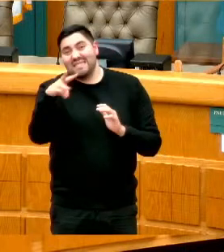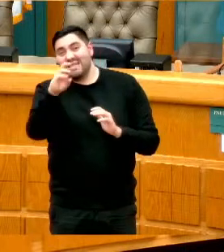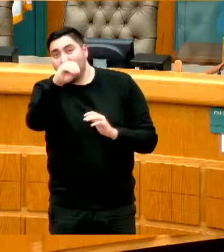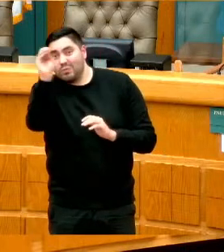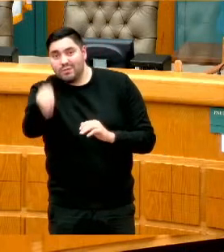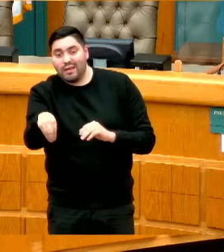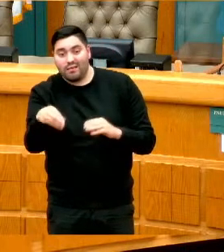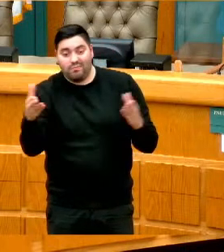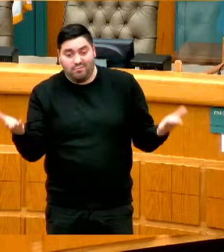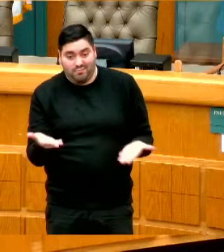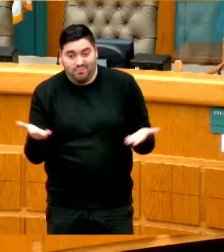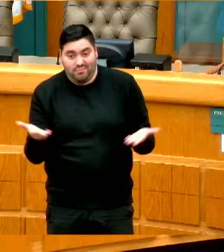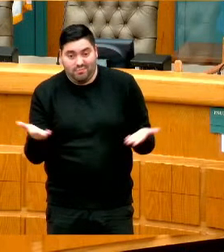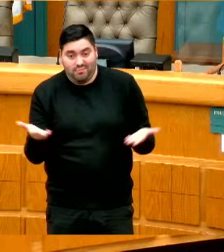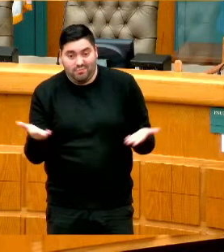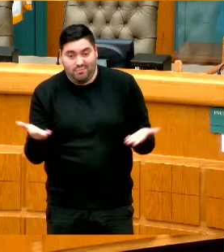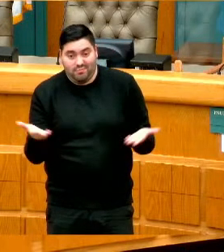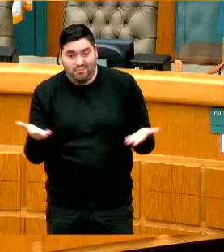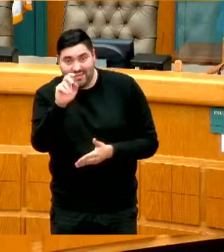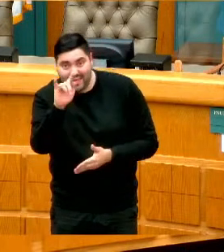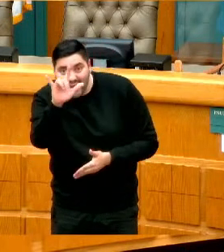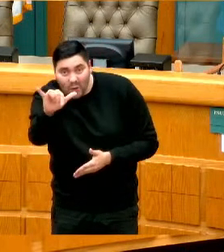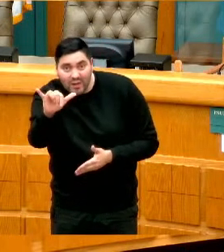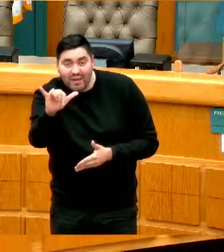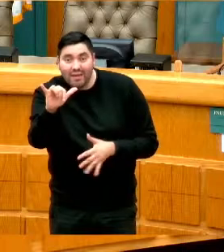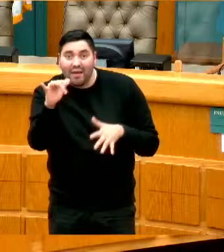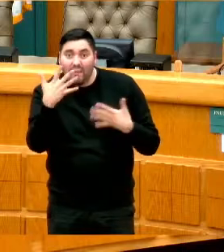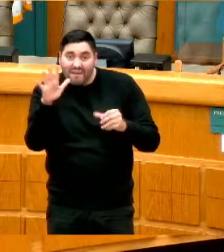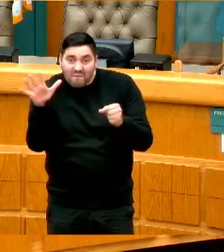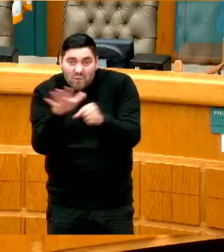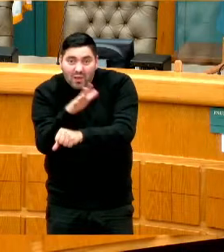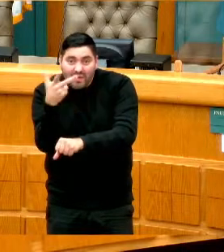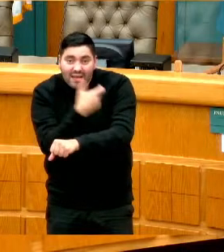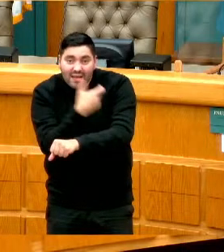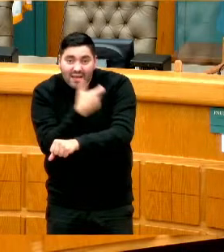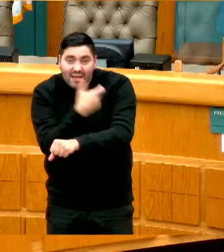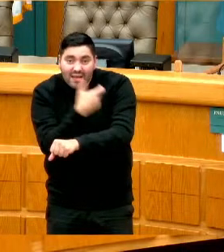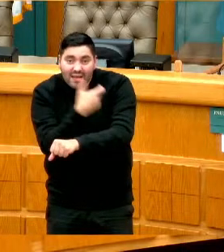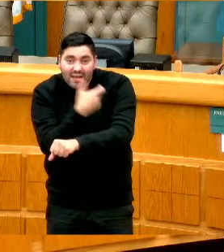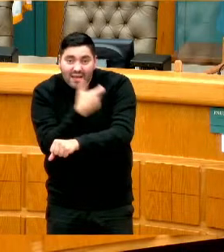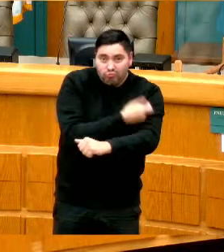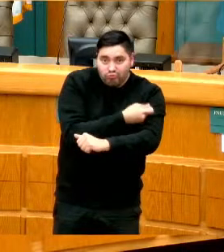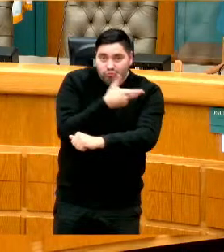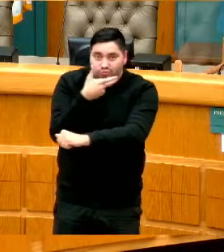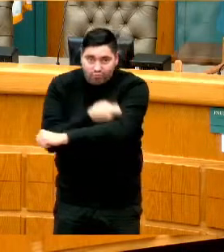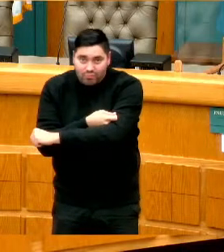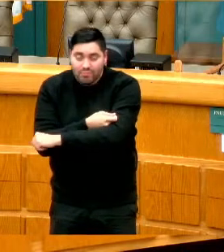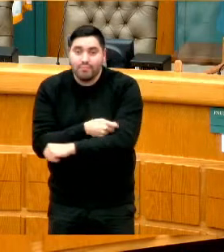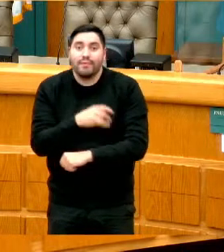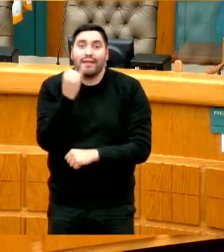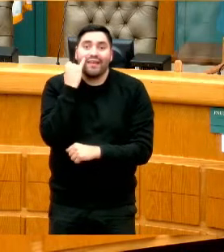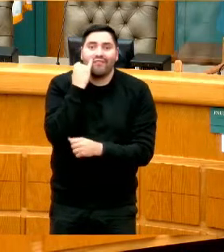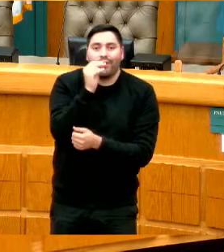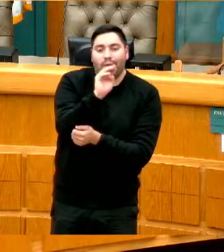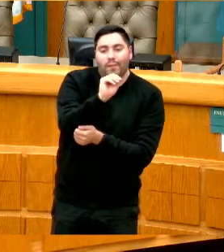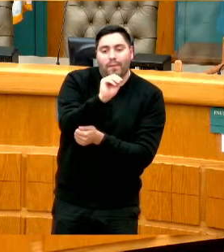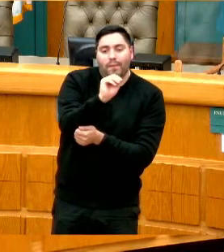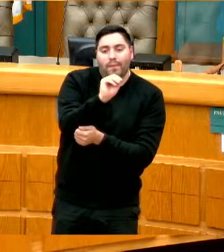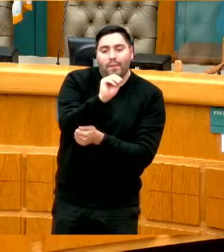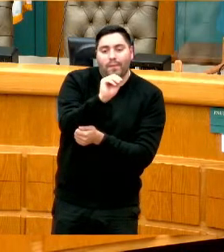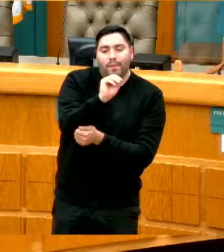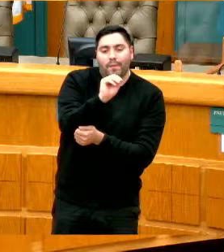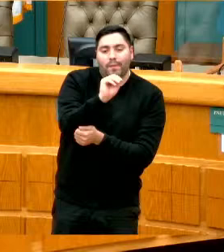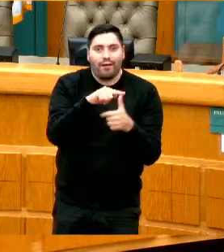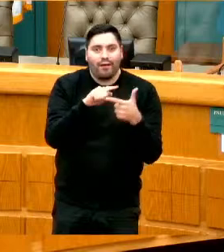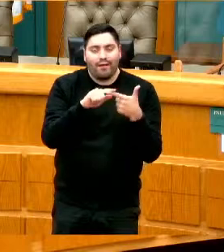County having been fully vaccinated, so that's having both shots, if they're having Moderna or Pfizer. So